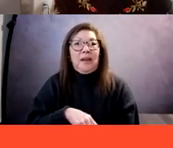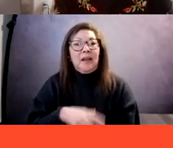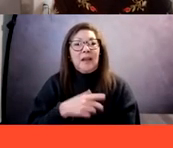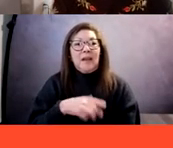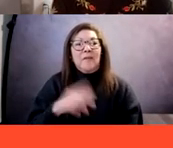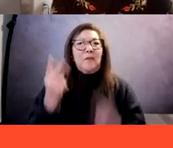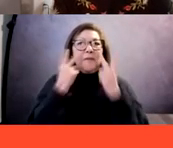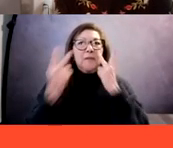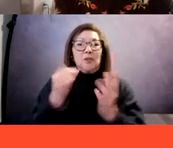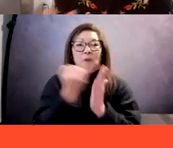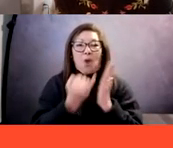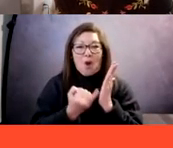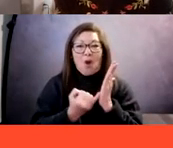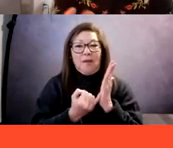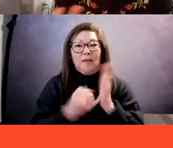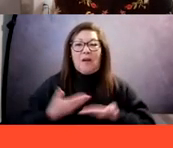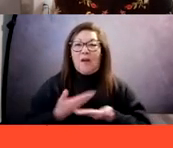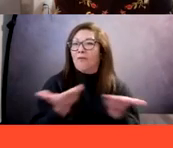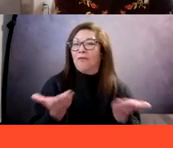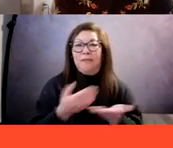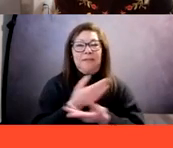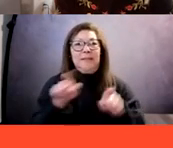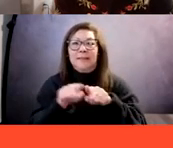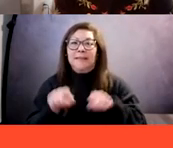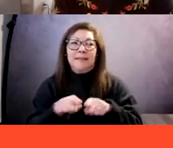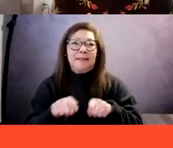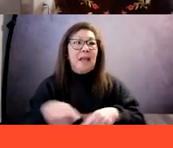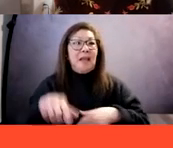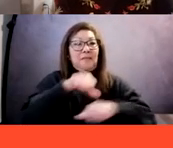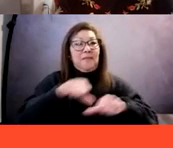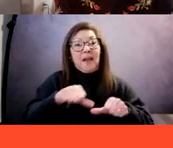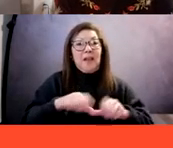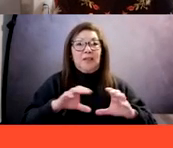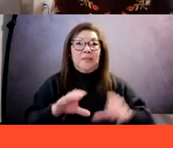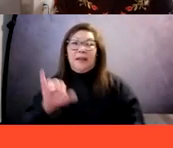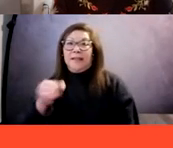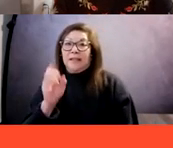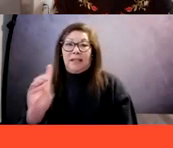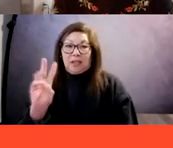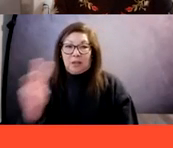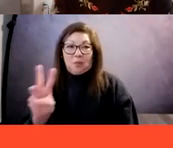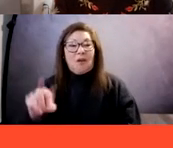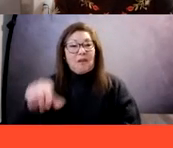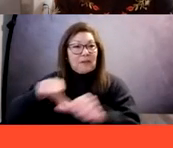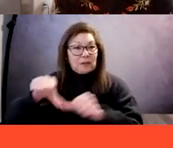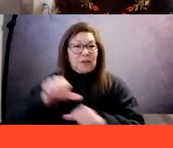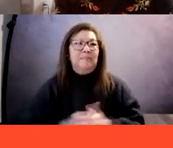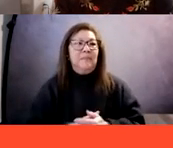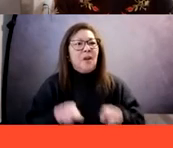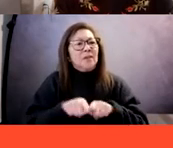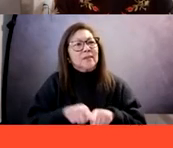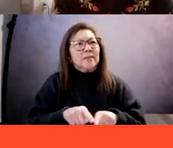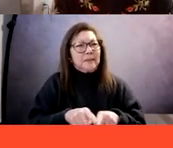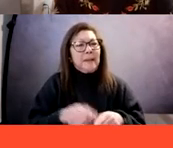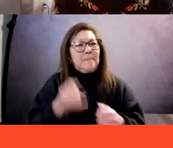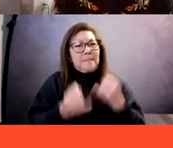Visual Art, which offers the same fellowship package as the Jadin Wong Fellowship, and it has the same